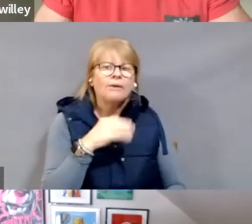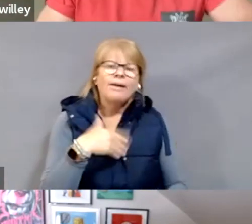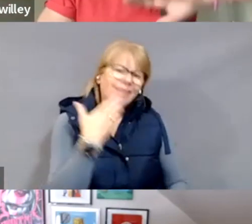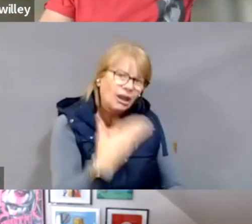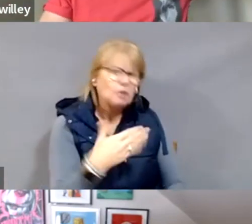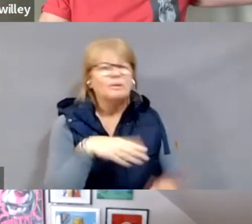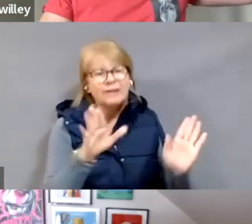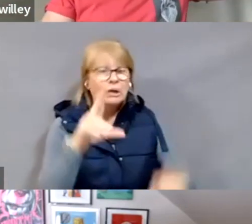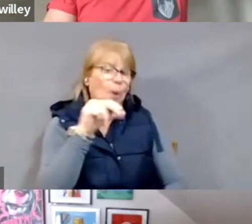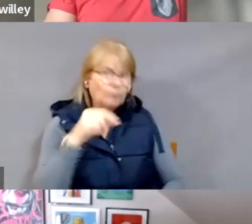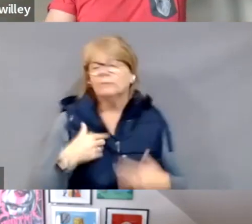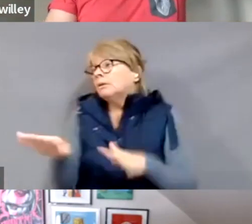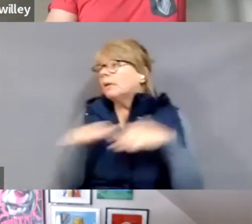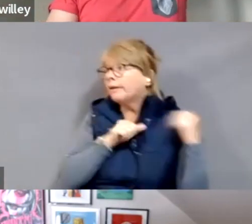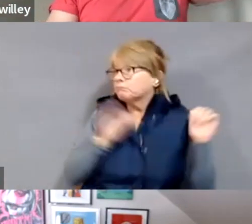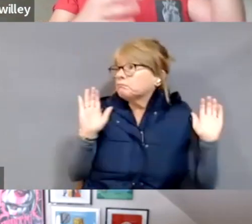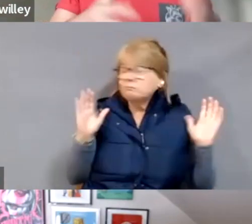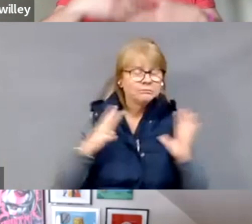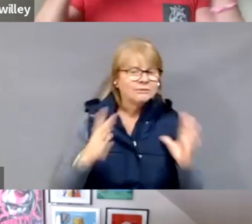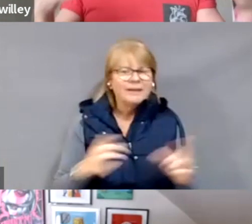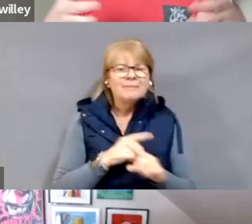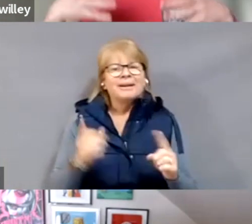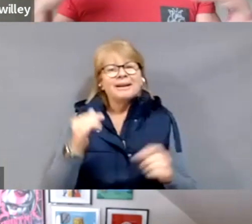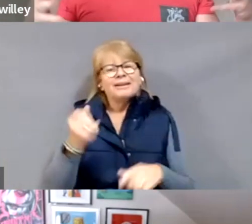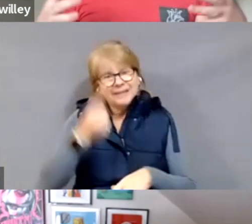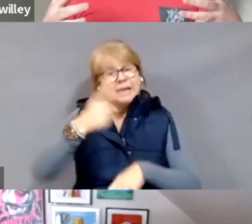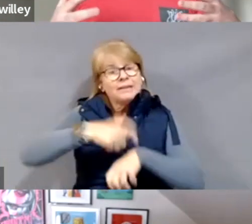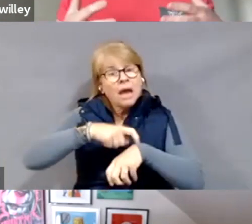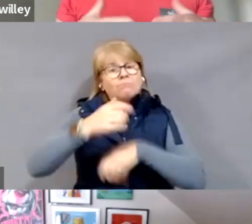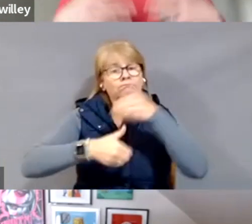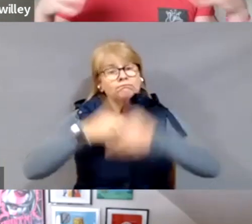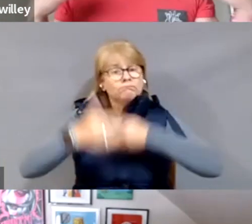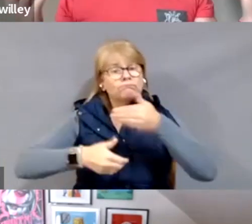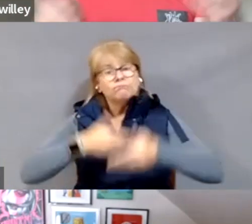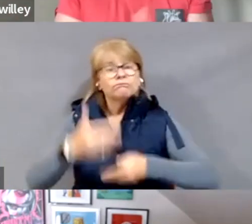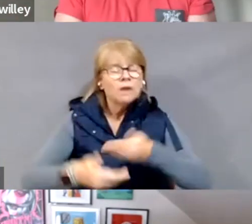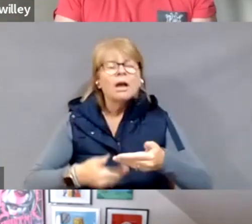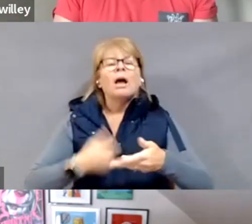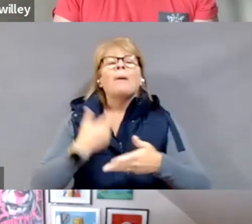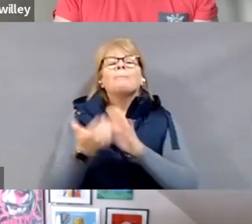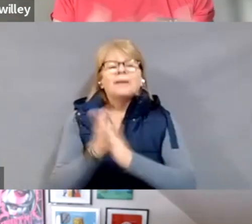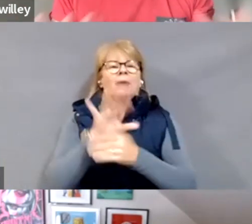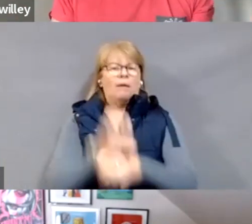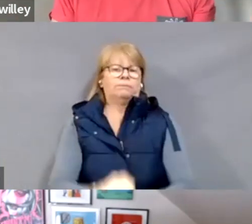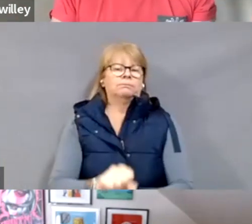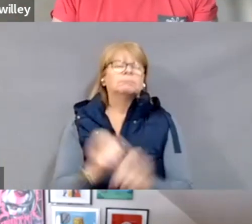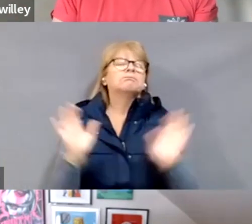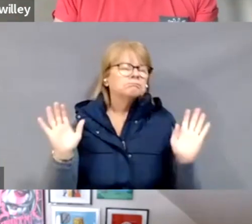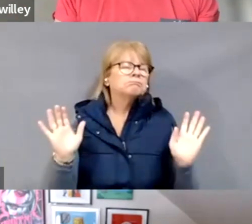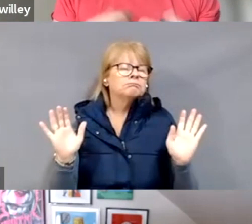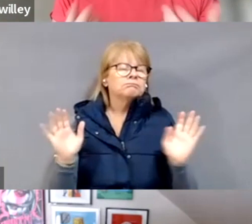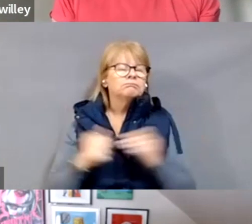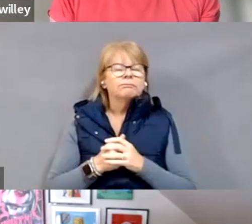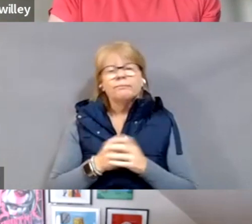much. You know, and I would leave. So, but eventually I started to have this as a habit. And eventually I